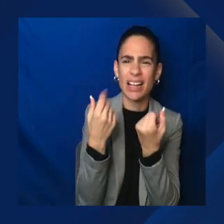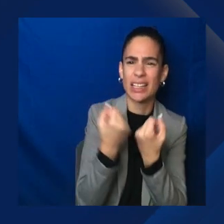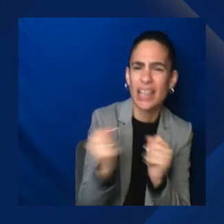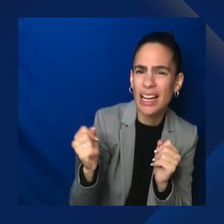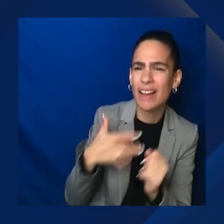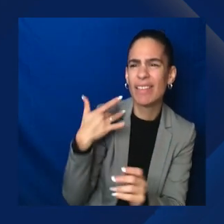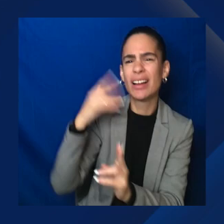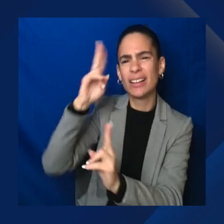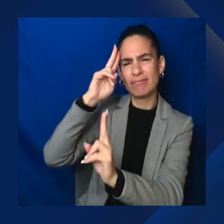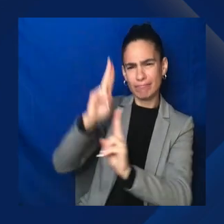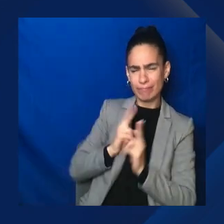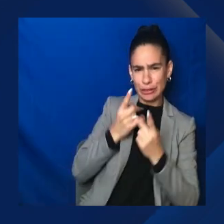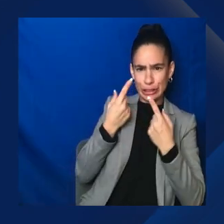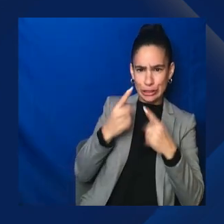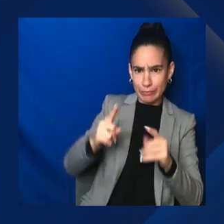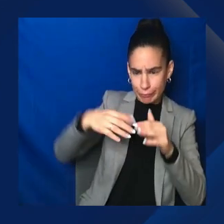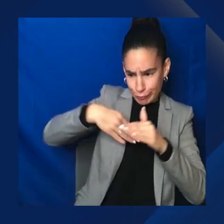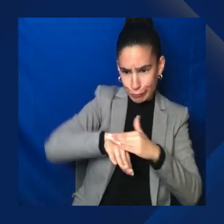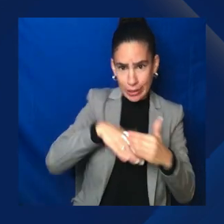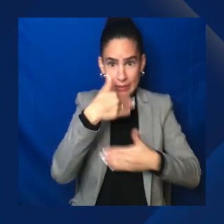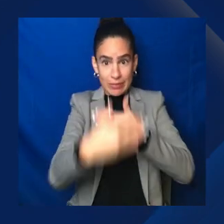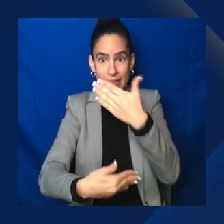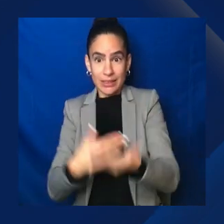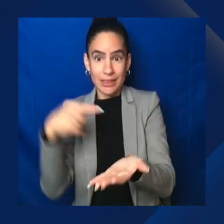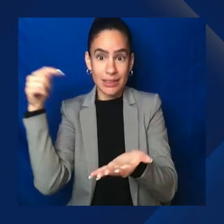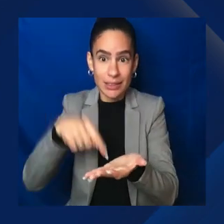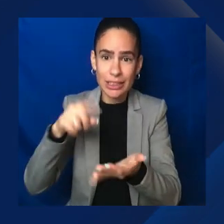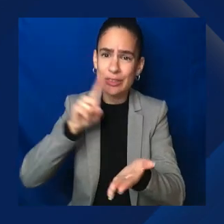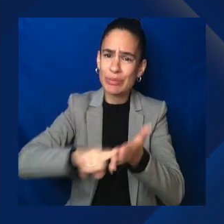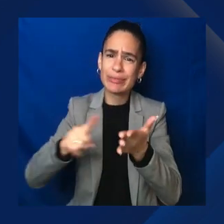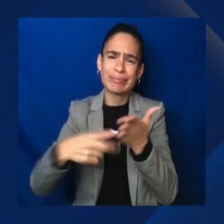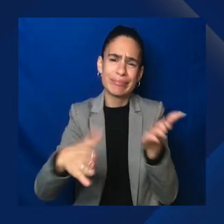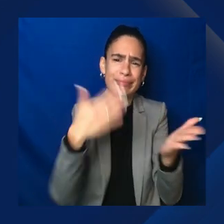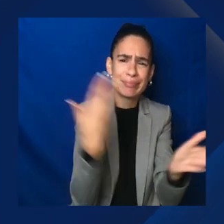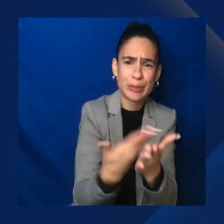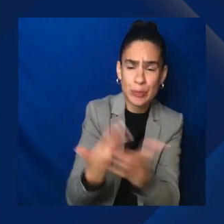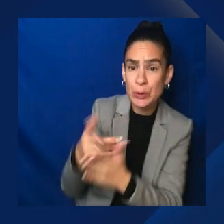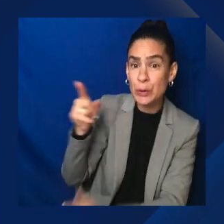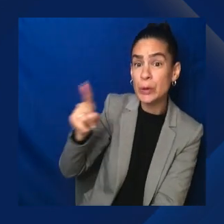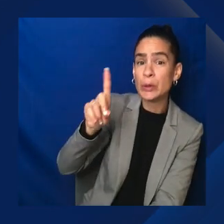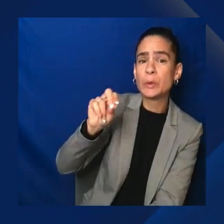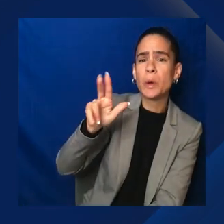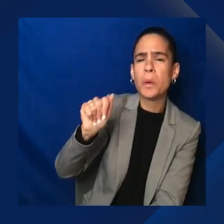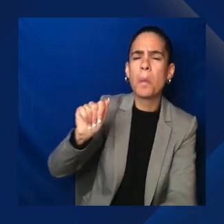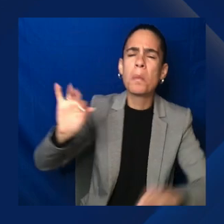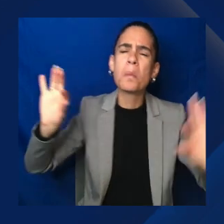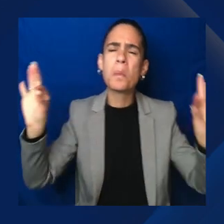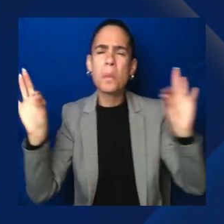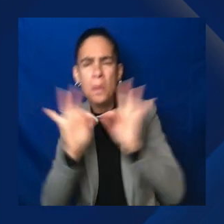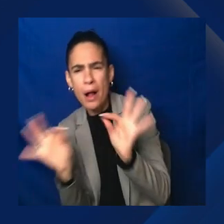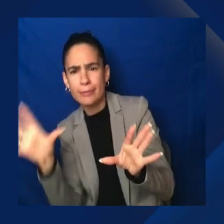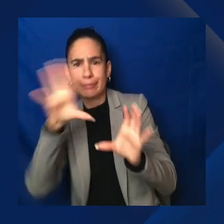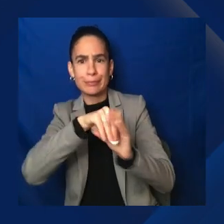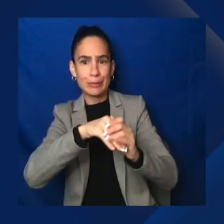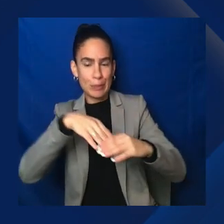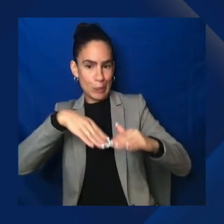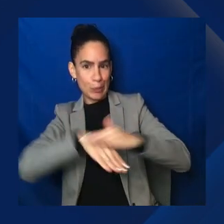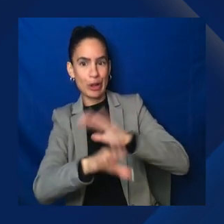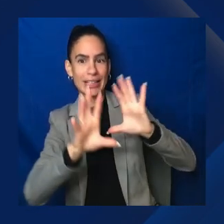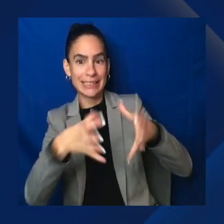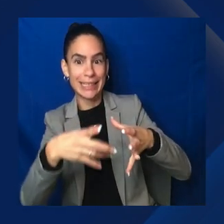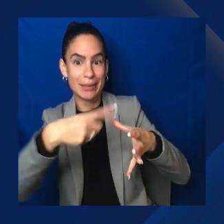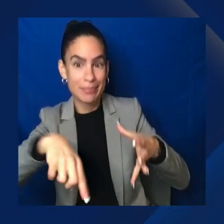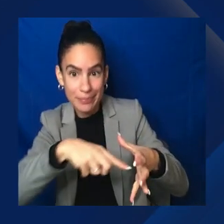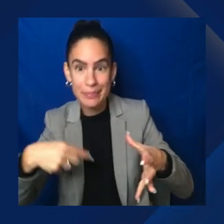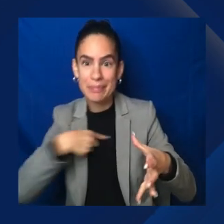shows that doulas improve birth outcomes and are an essential member of the birth team. We need to increase access to education,